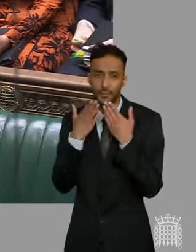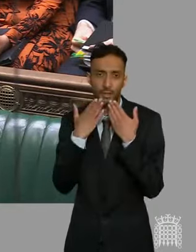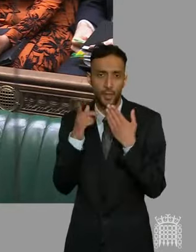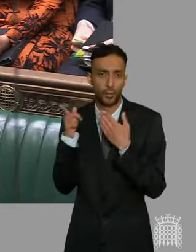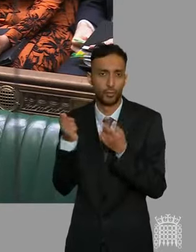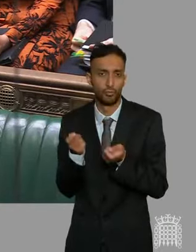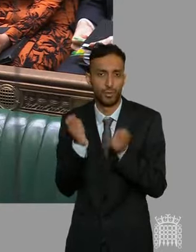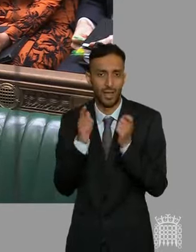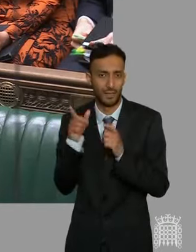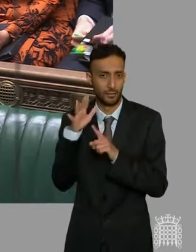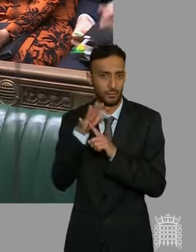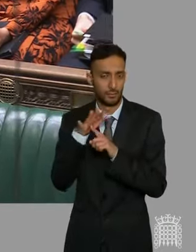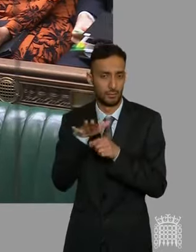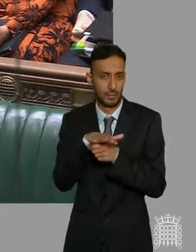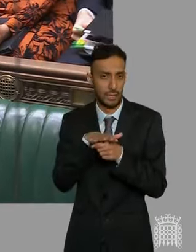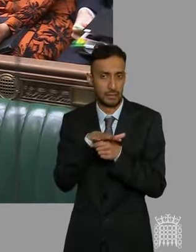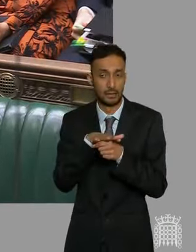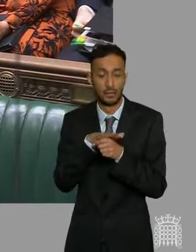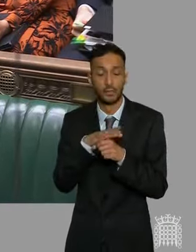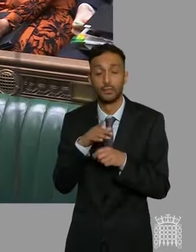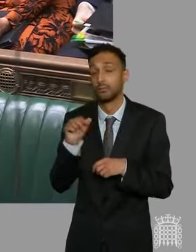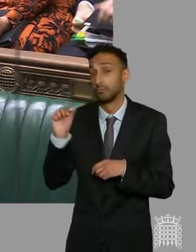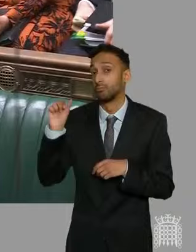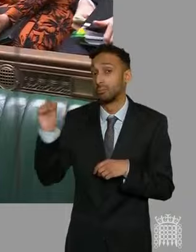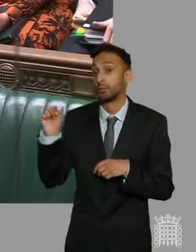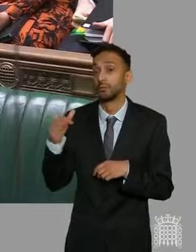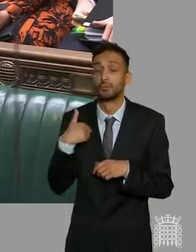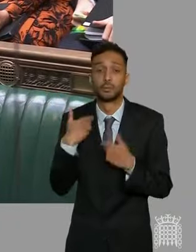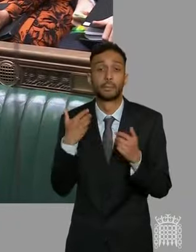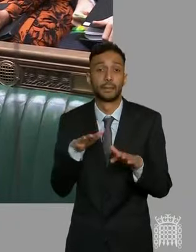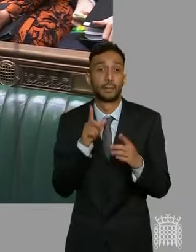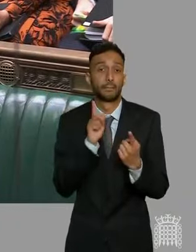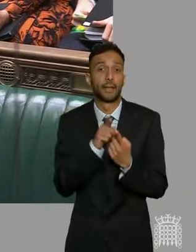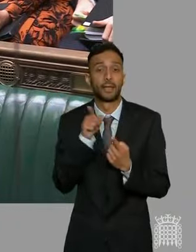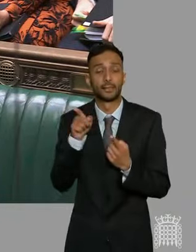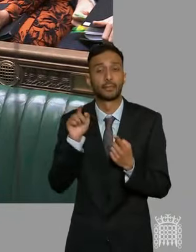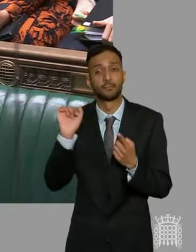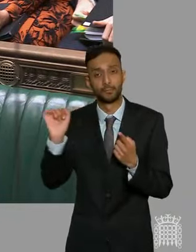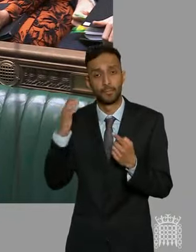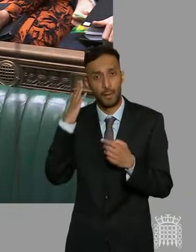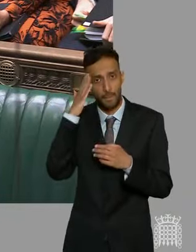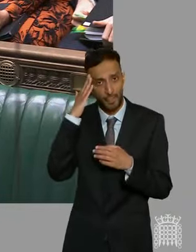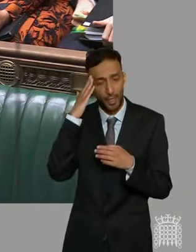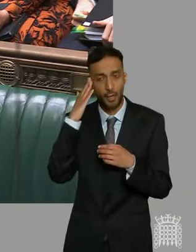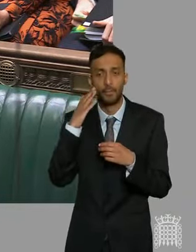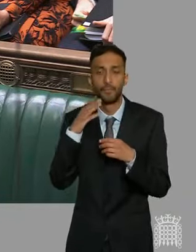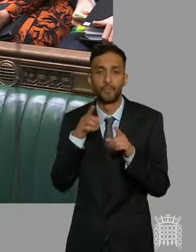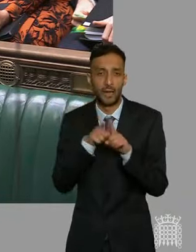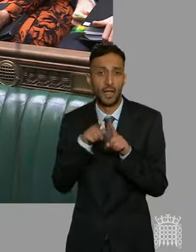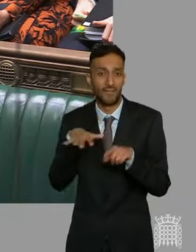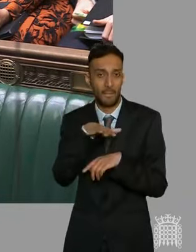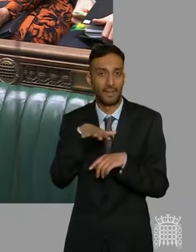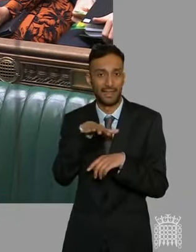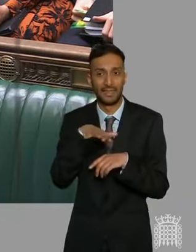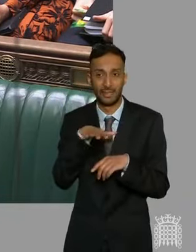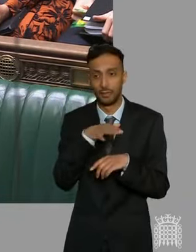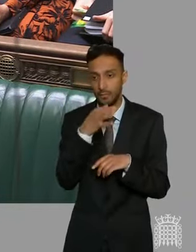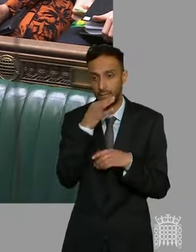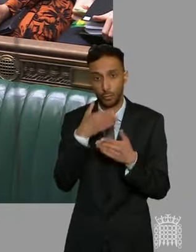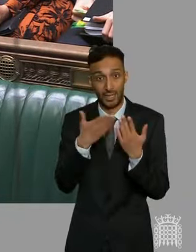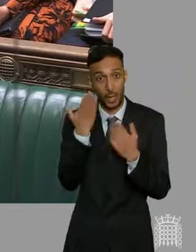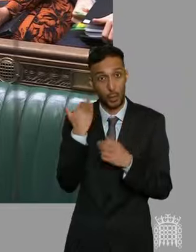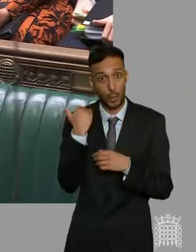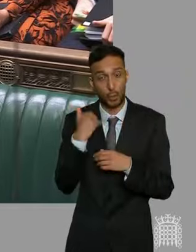the mother and the family just a few days ago, and it is an incredibly